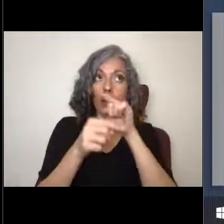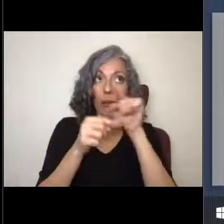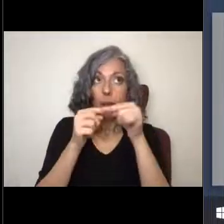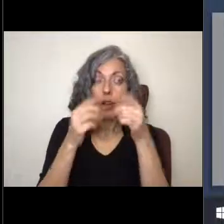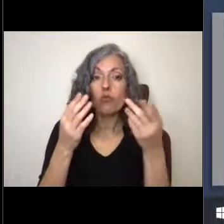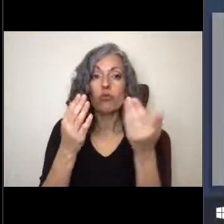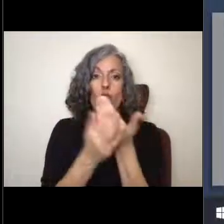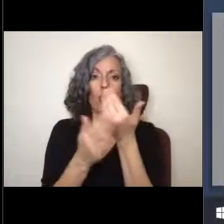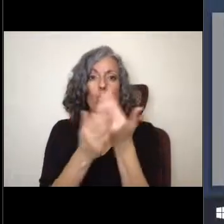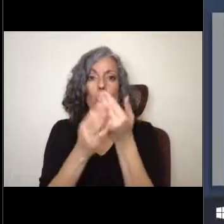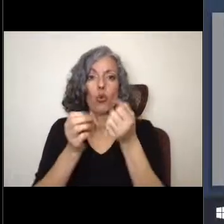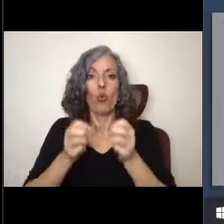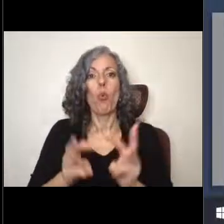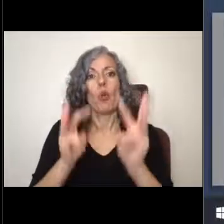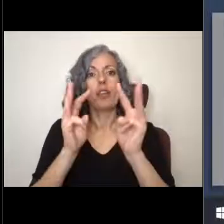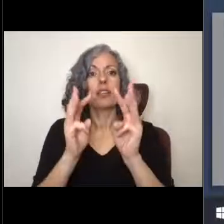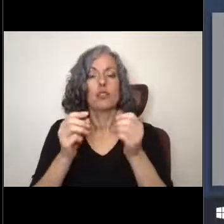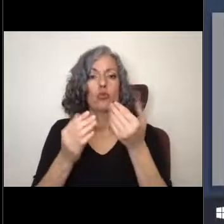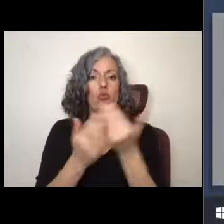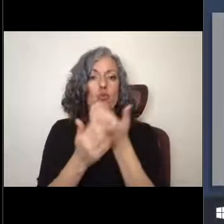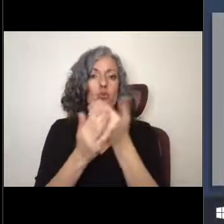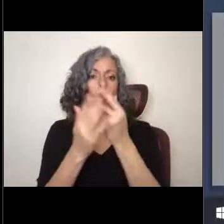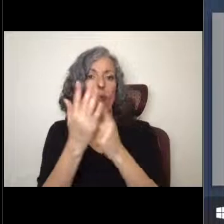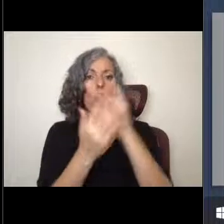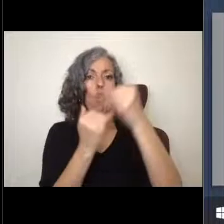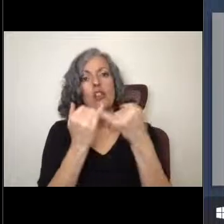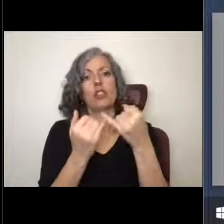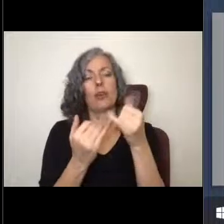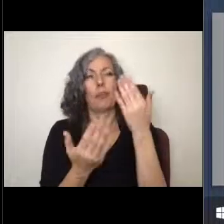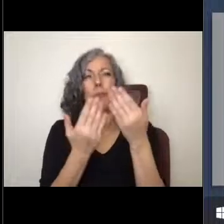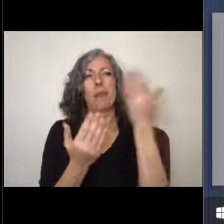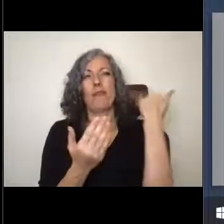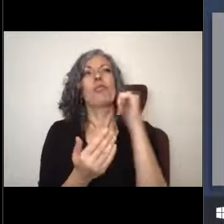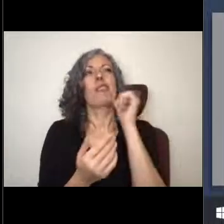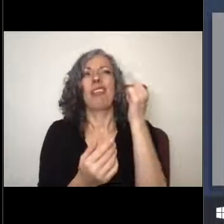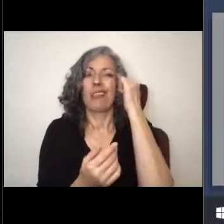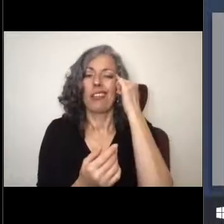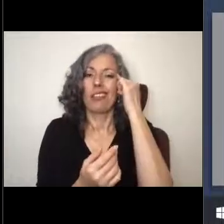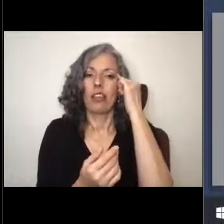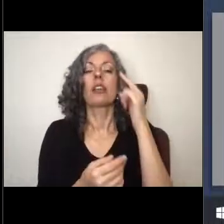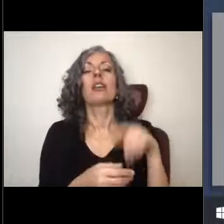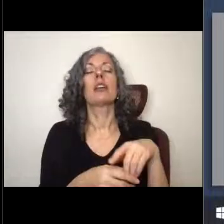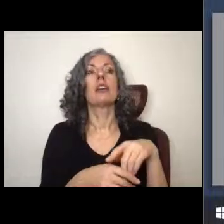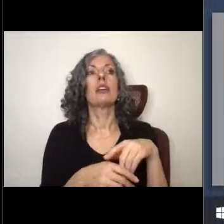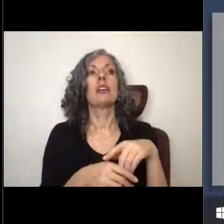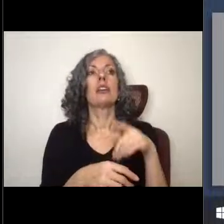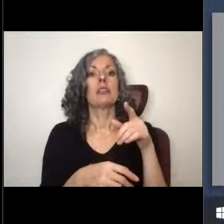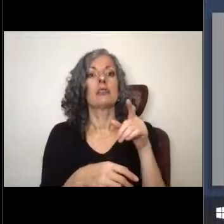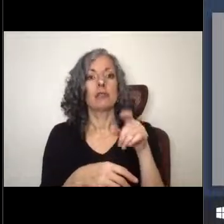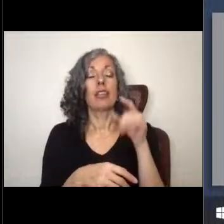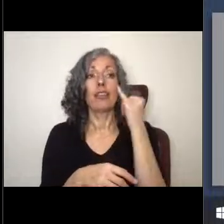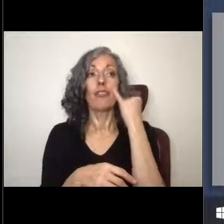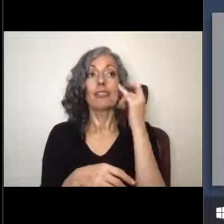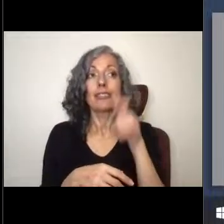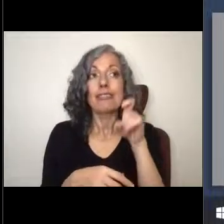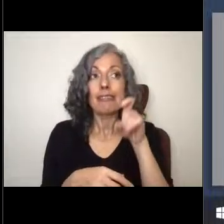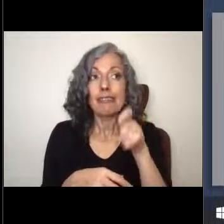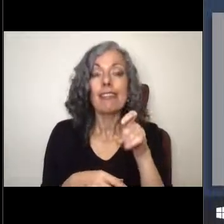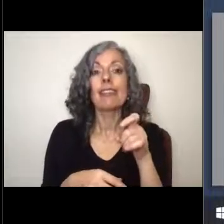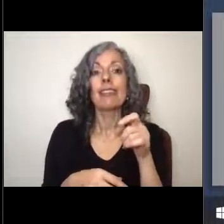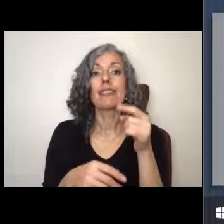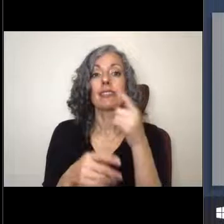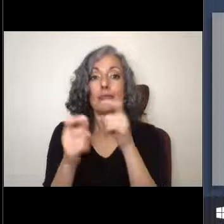new types of projects, new aspects of projects they haven't in the past. I think one of the big needs, particularly on active transportation